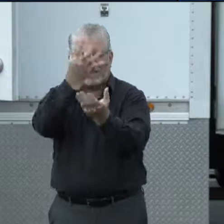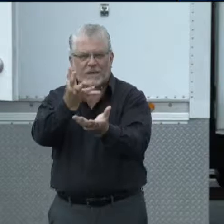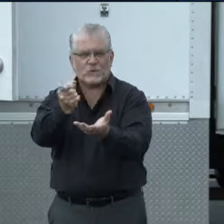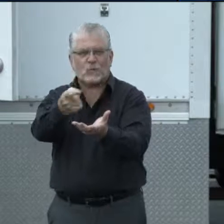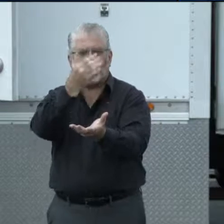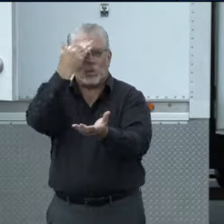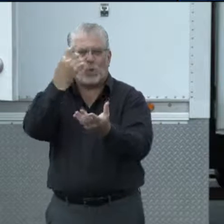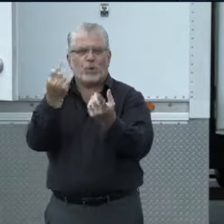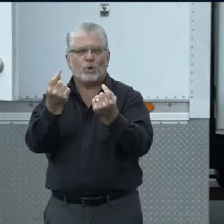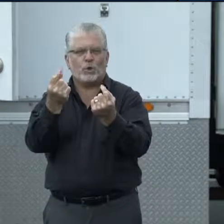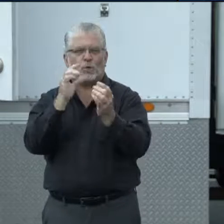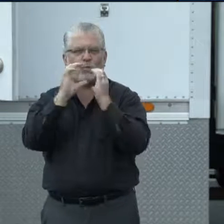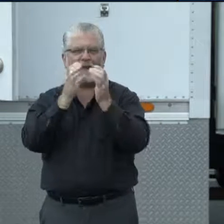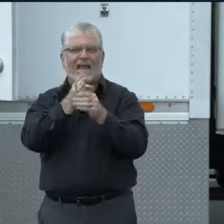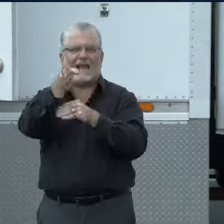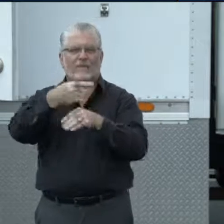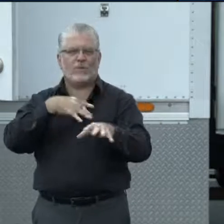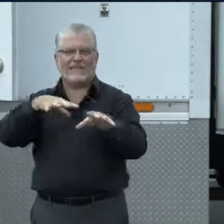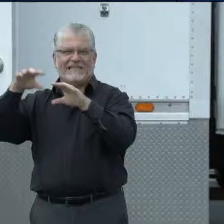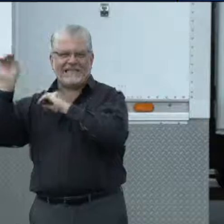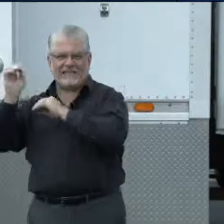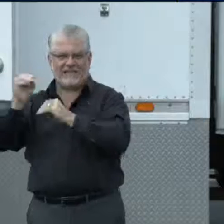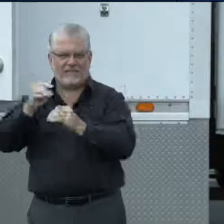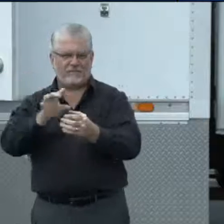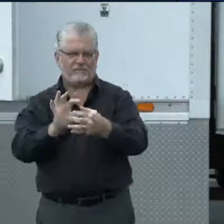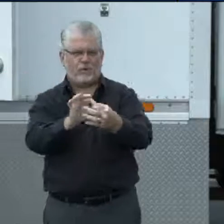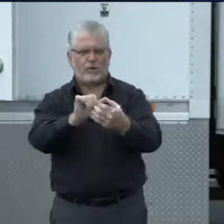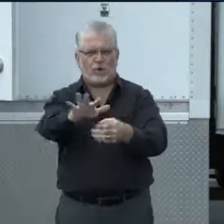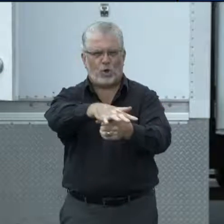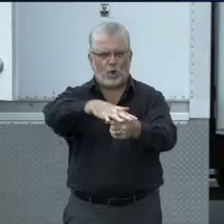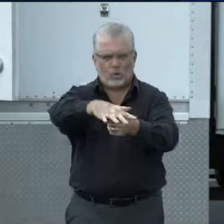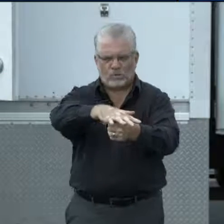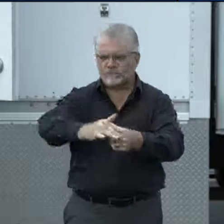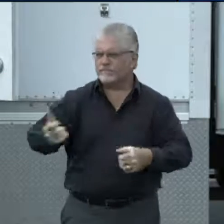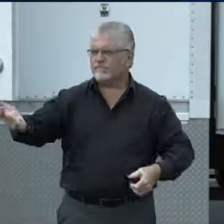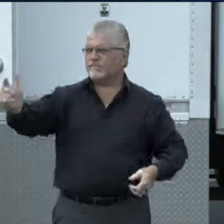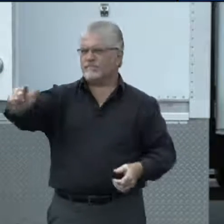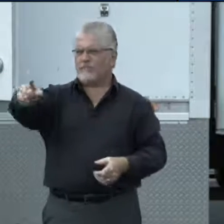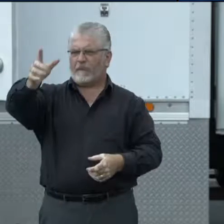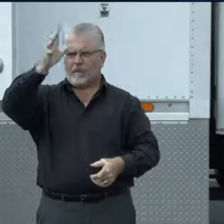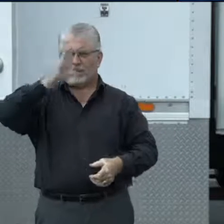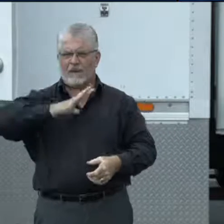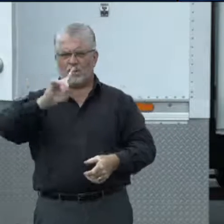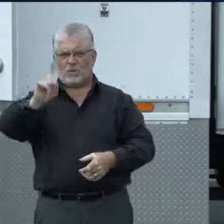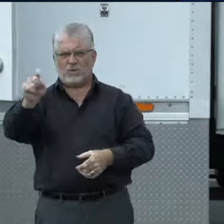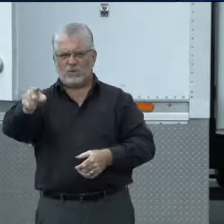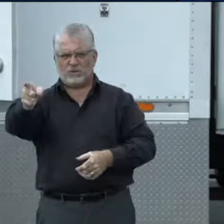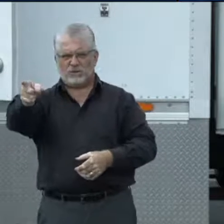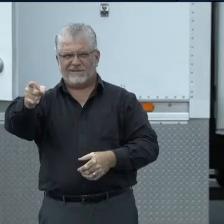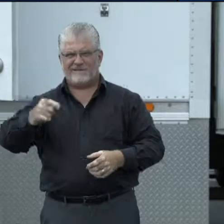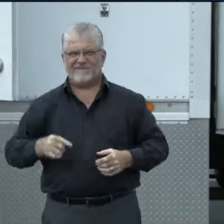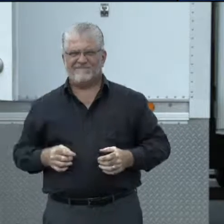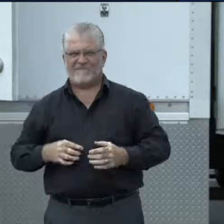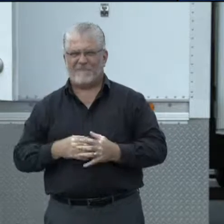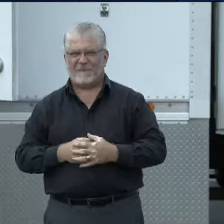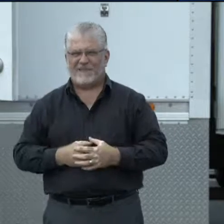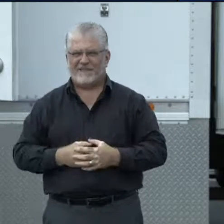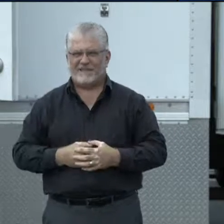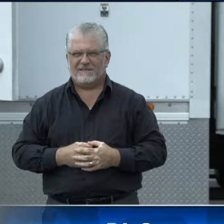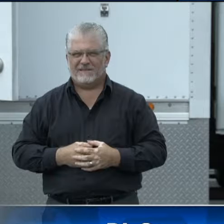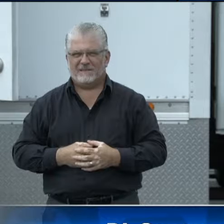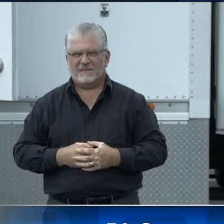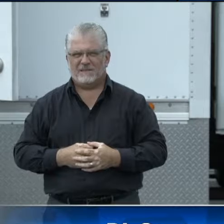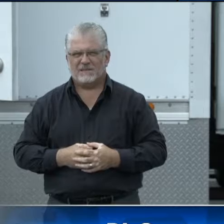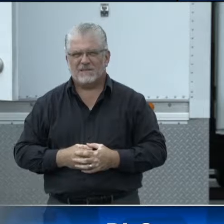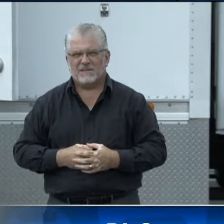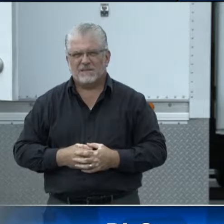This is for both of you and Secretary Levine as well. You mentioned that sharing facts to erase the fear. What is the greatest fear that you're